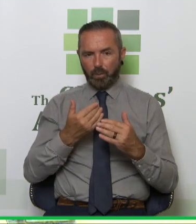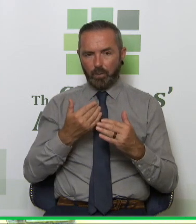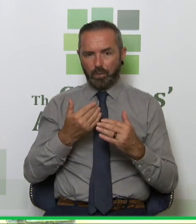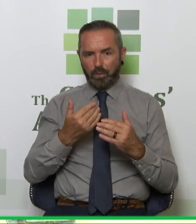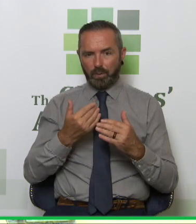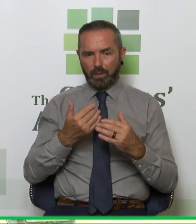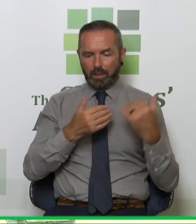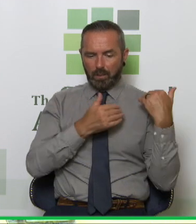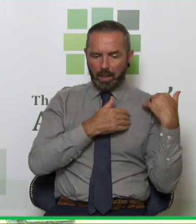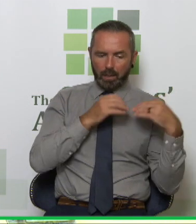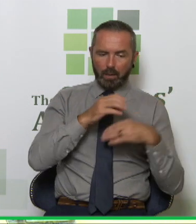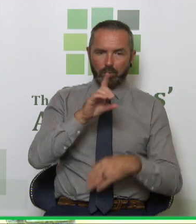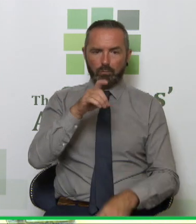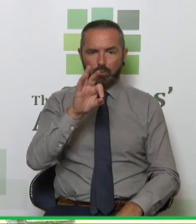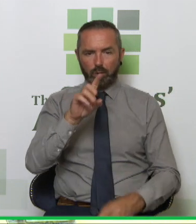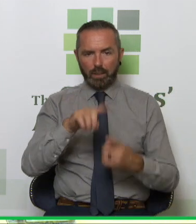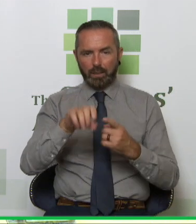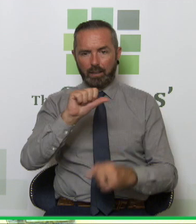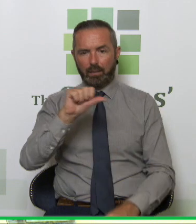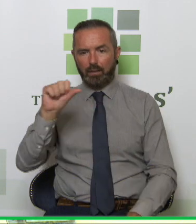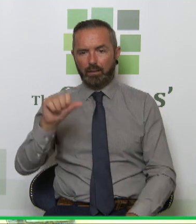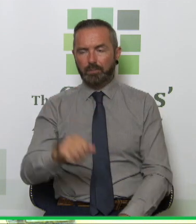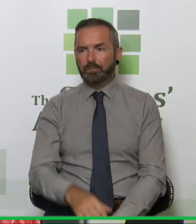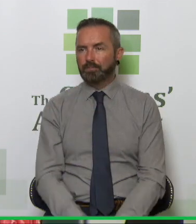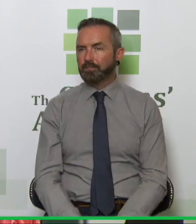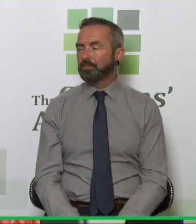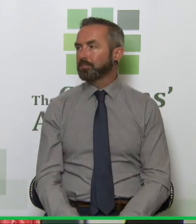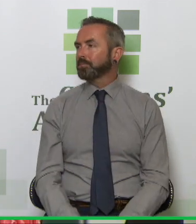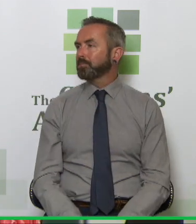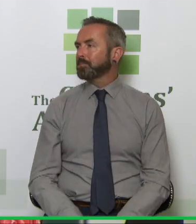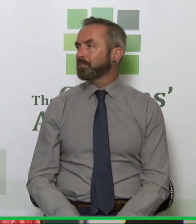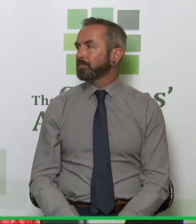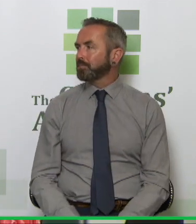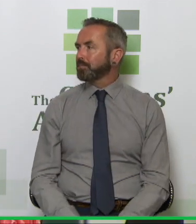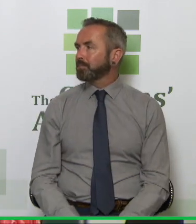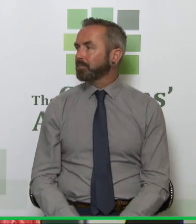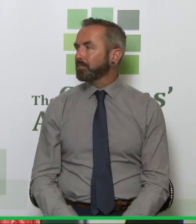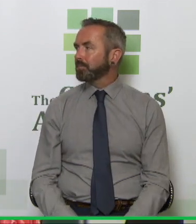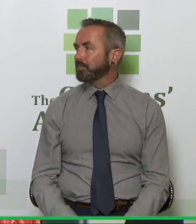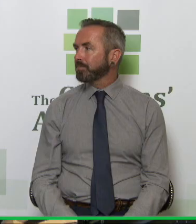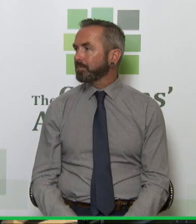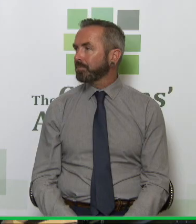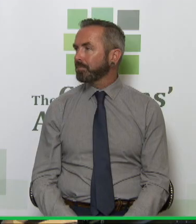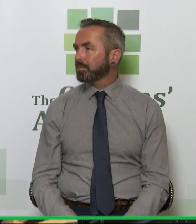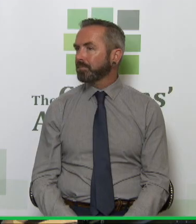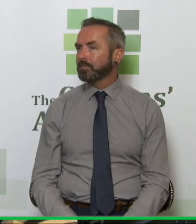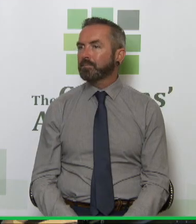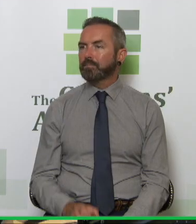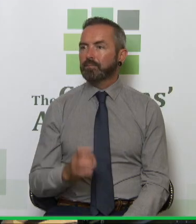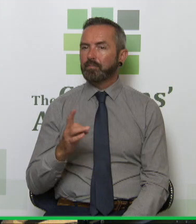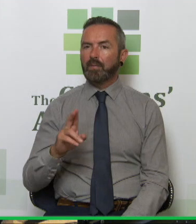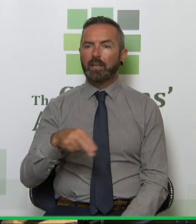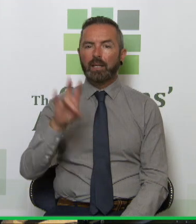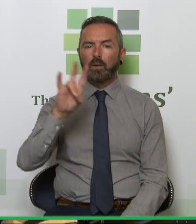on drugs or alcohol. Okay, thanks, Roger. I'm going to ask each of the panel maybe on the next one, which